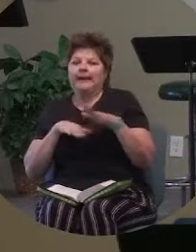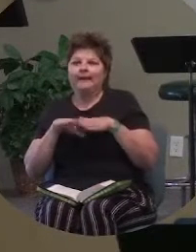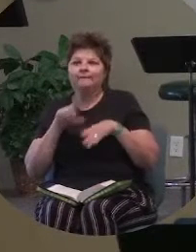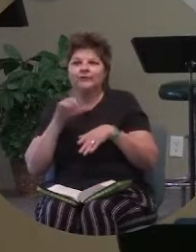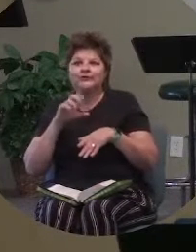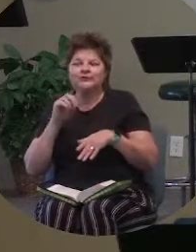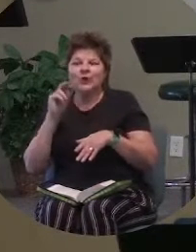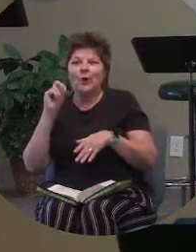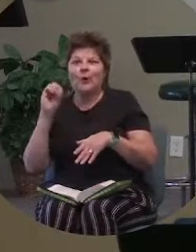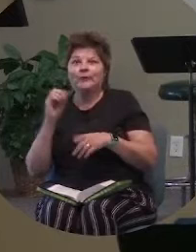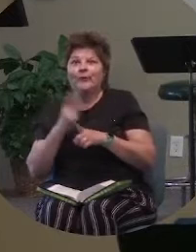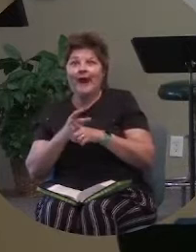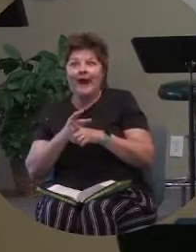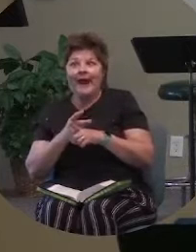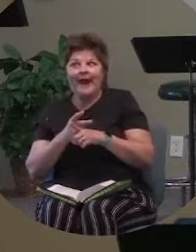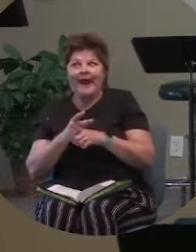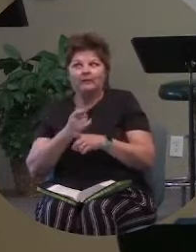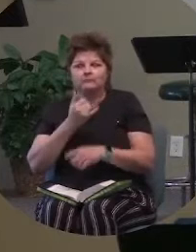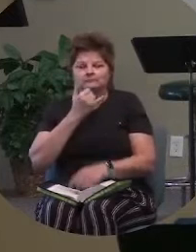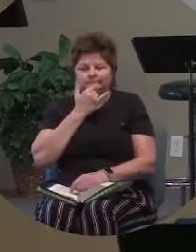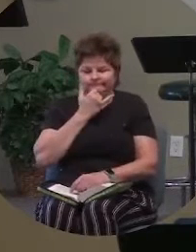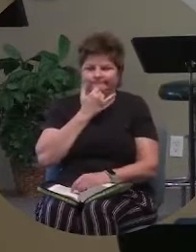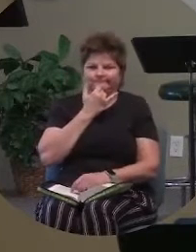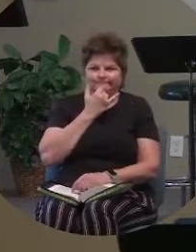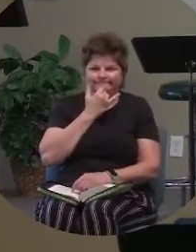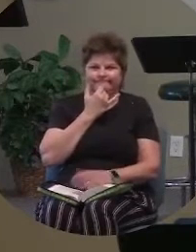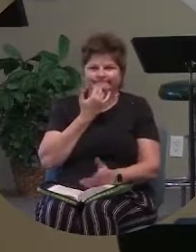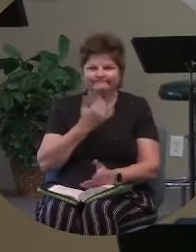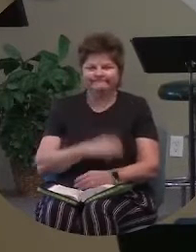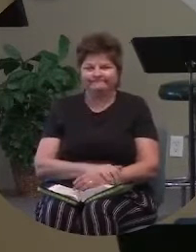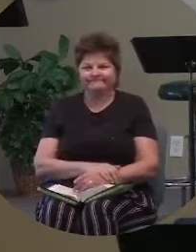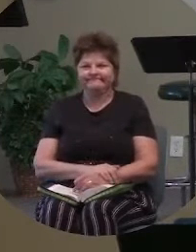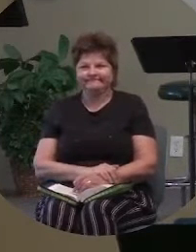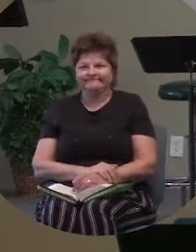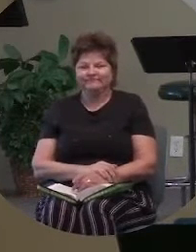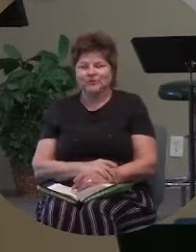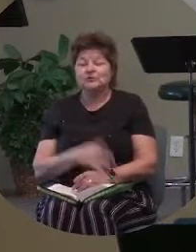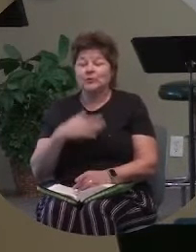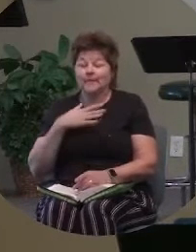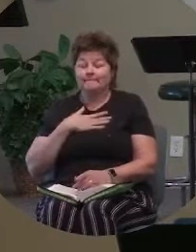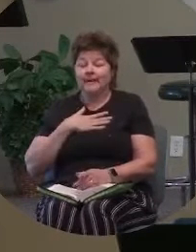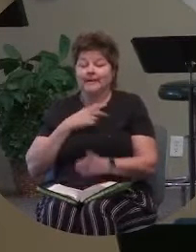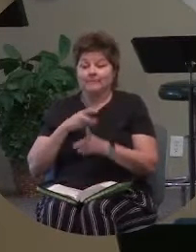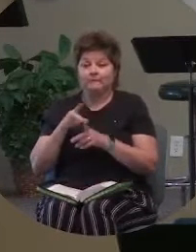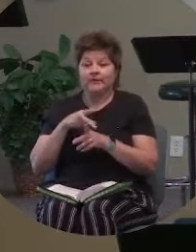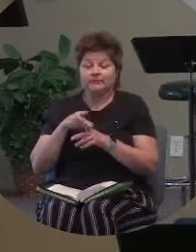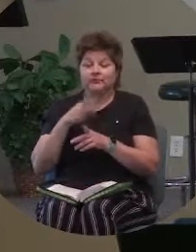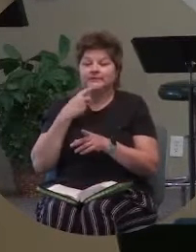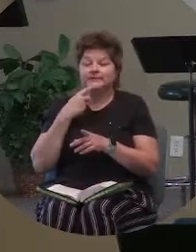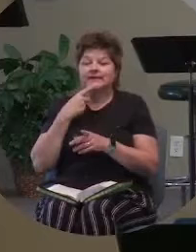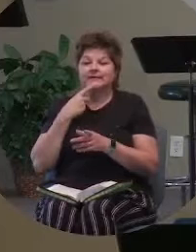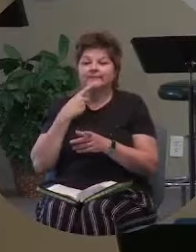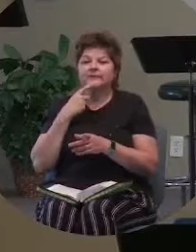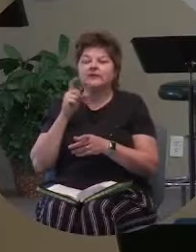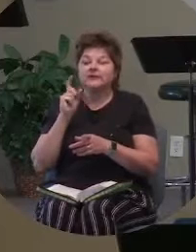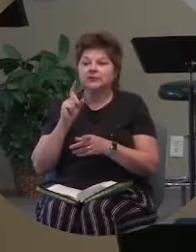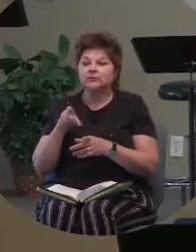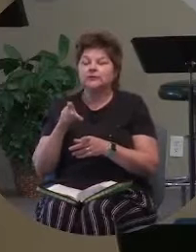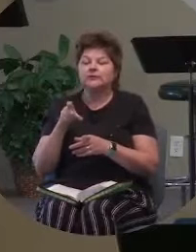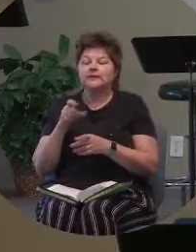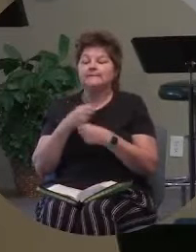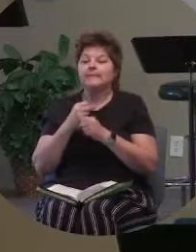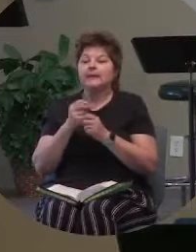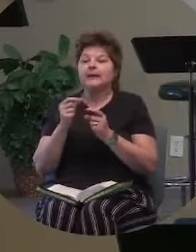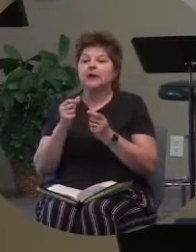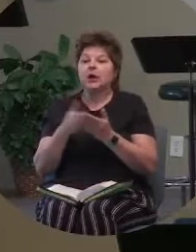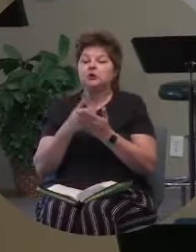right? Wrong. Exactly. So my seminary professor, he said, you need to coin a new word.